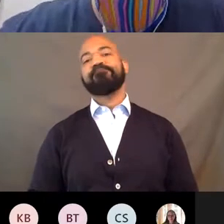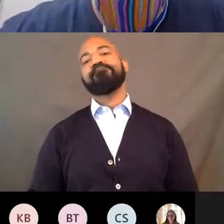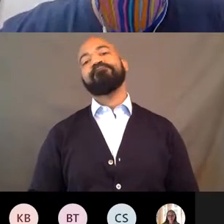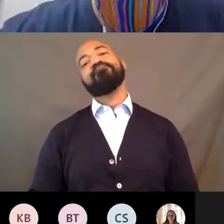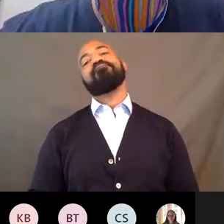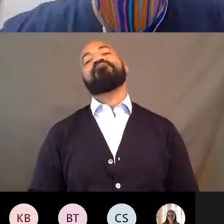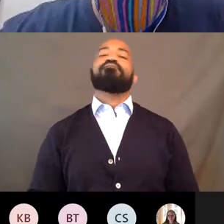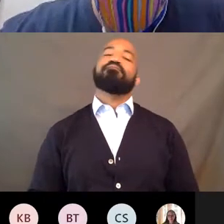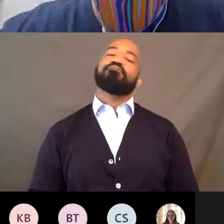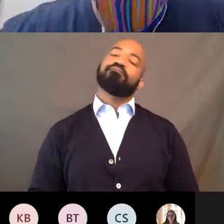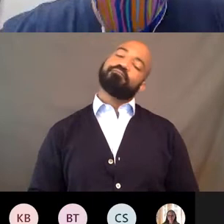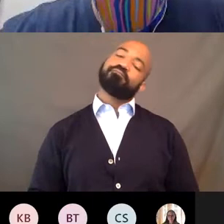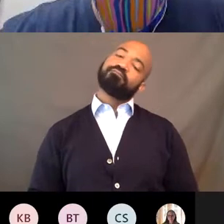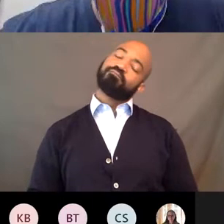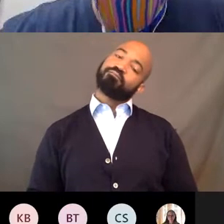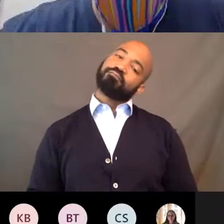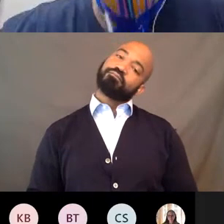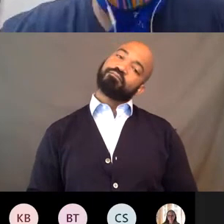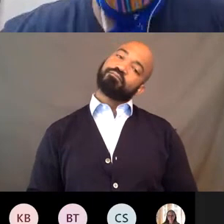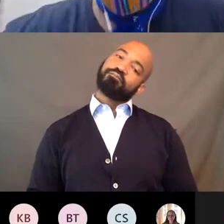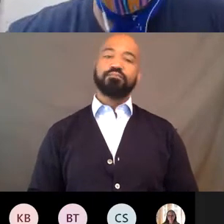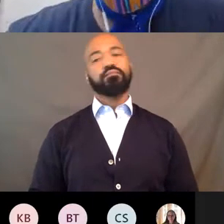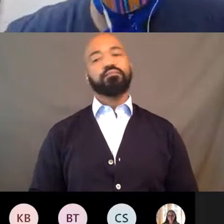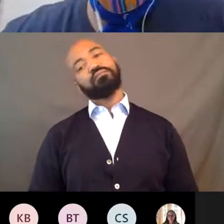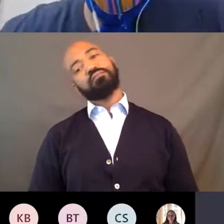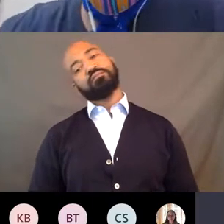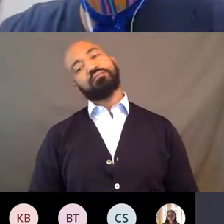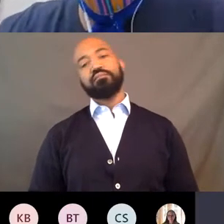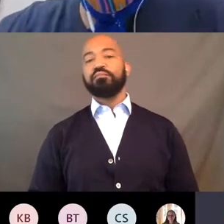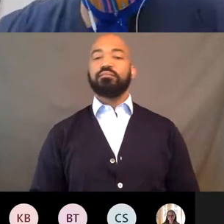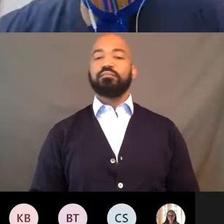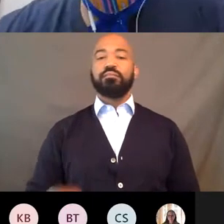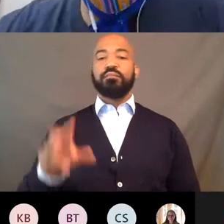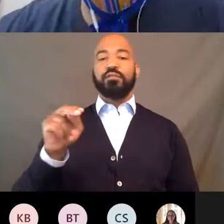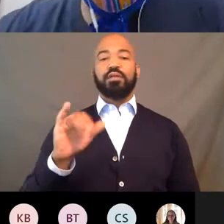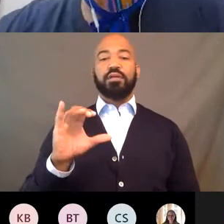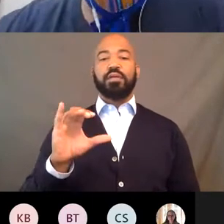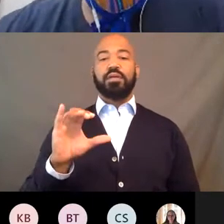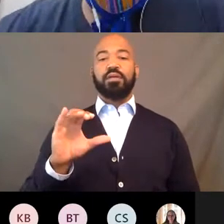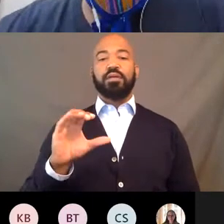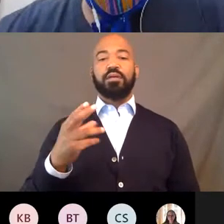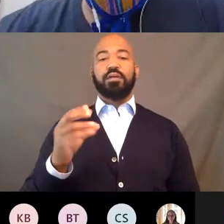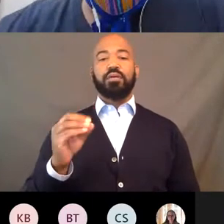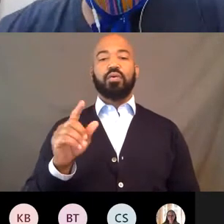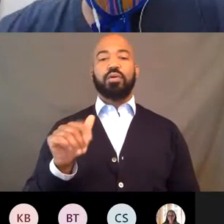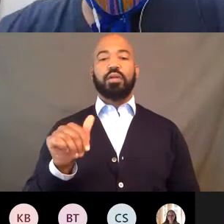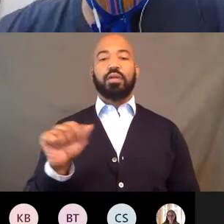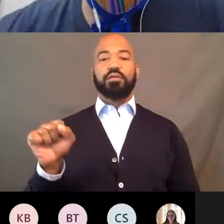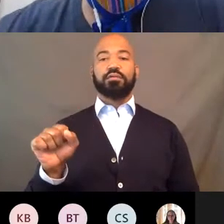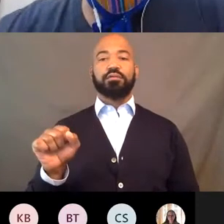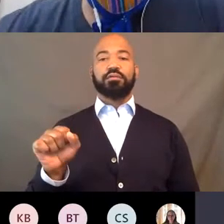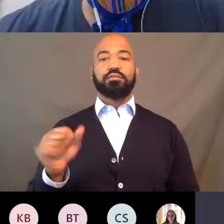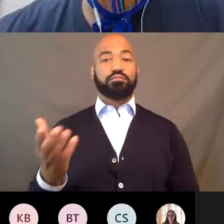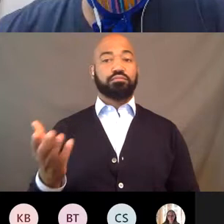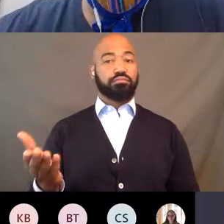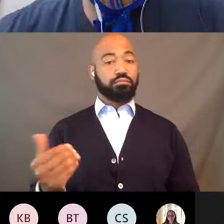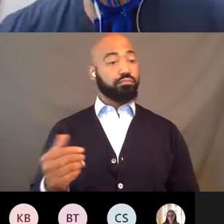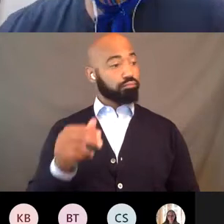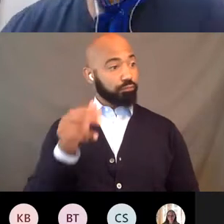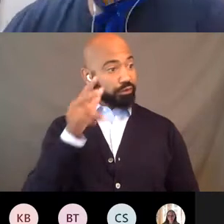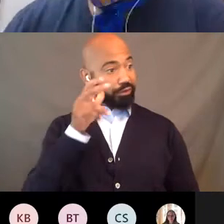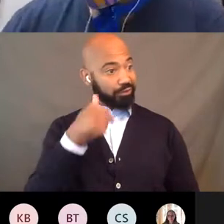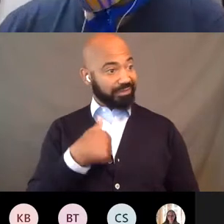Another person, Nicholas. Yeah. I do. Hi, can you hear me? Yep, Yep. I